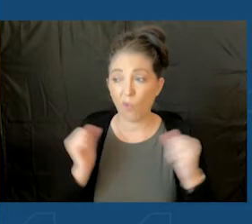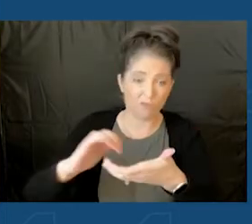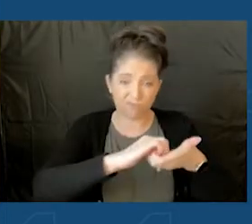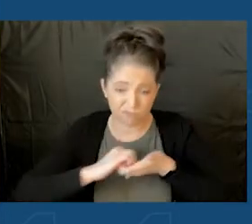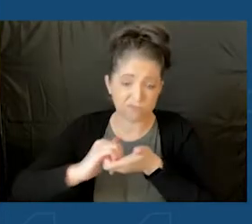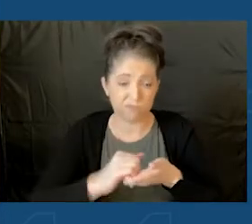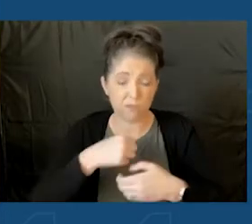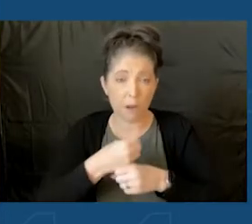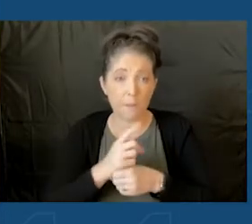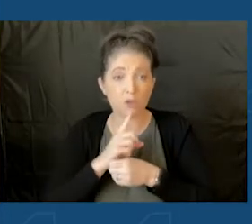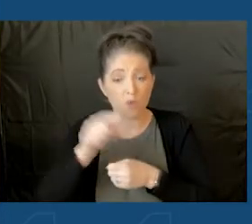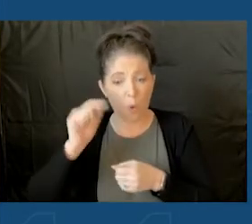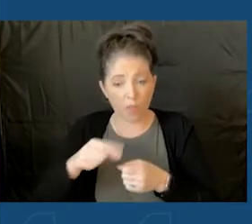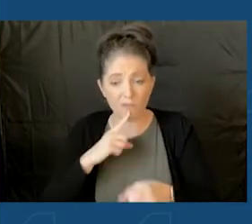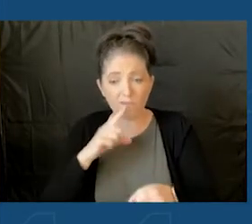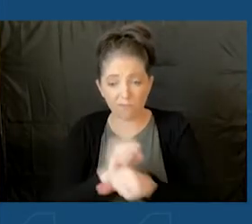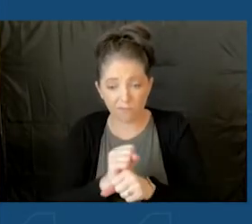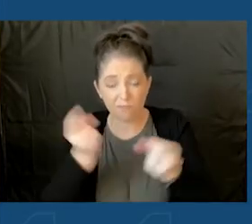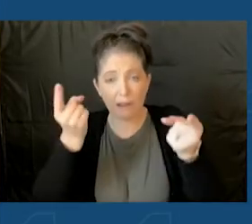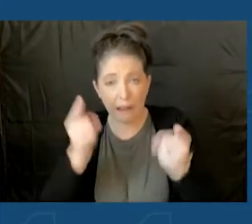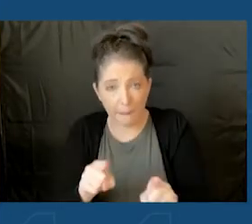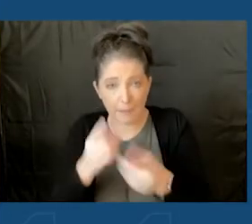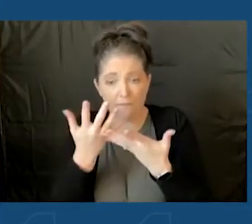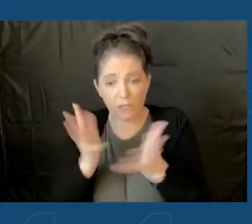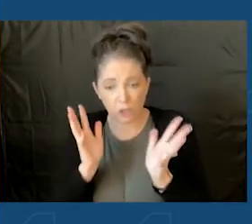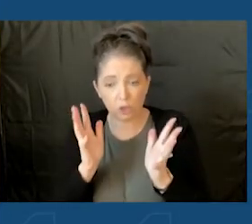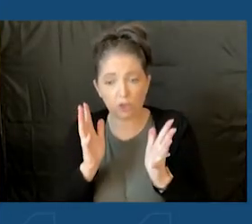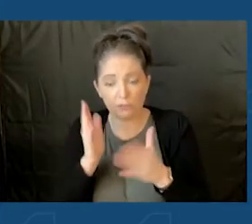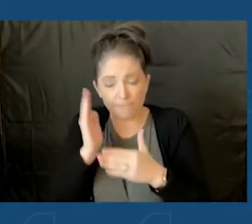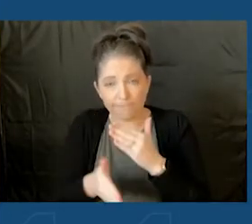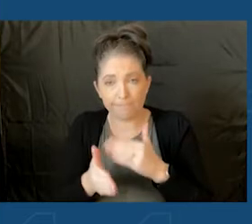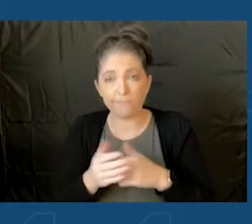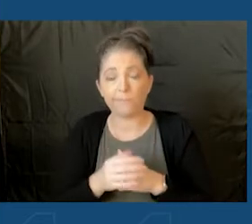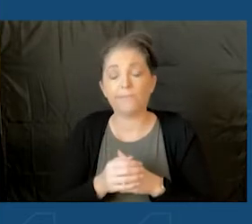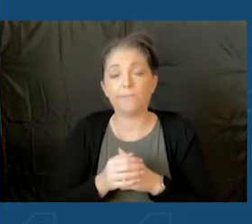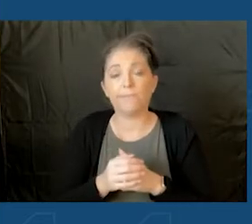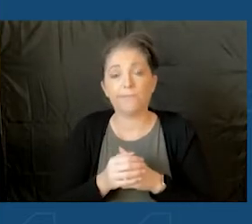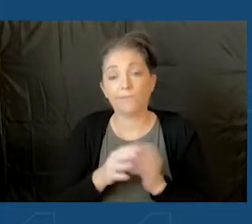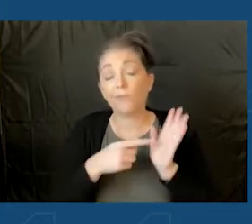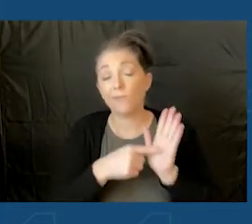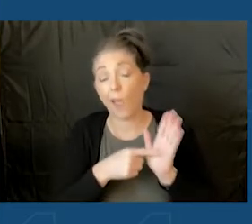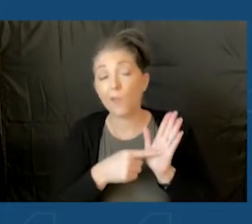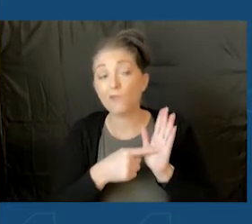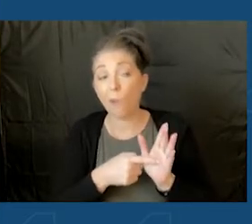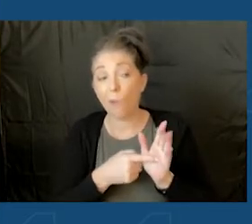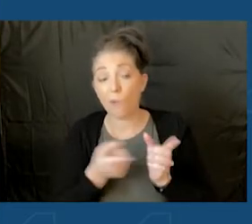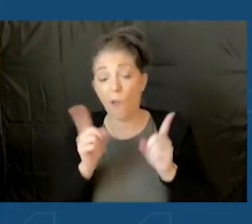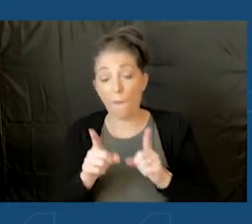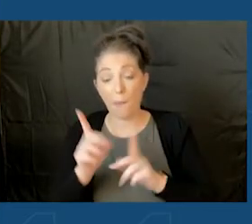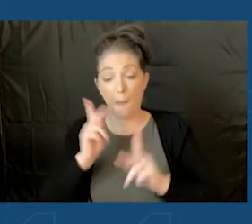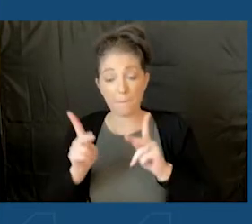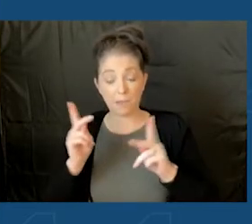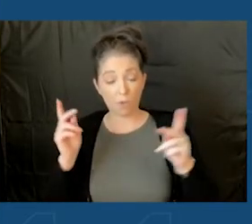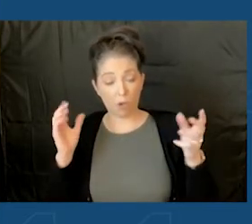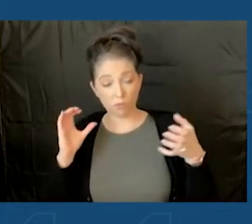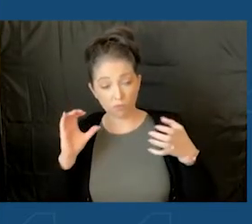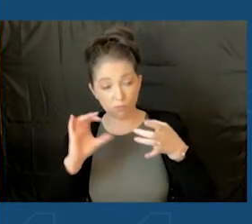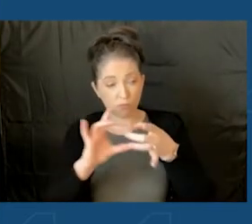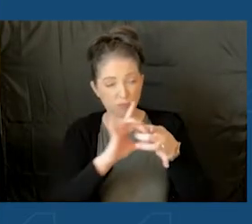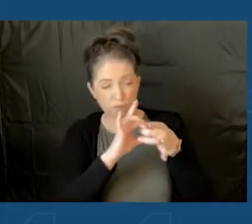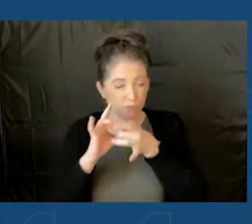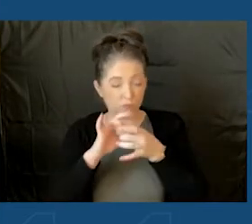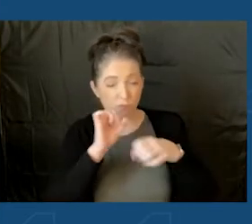finish line. And it's a testament to what happens when people can come together, be informed by the needs of the folks on